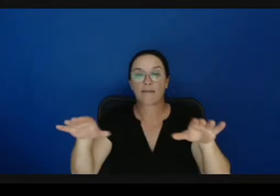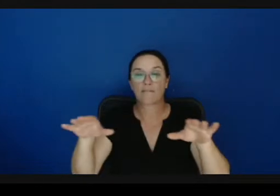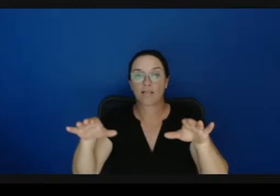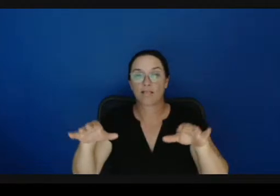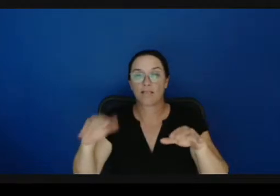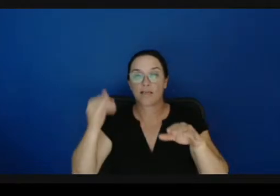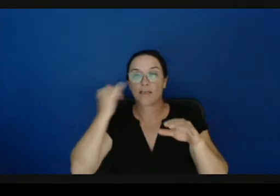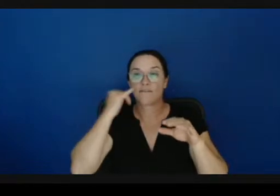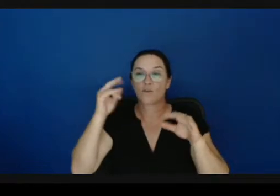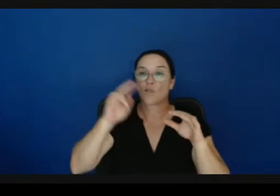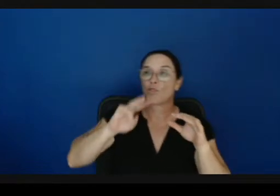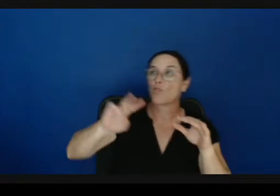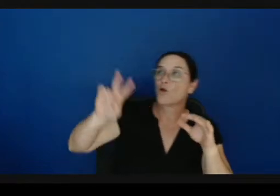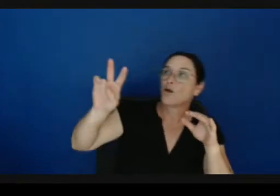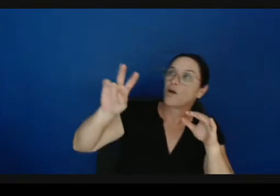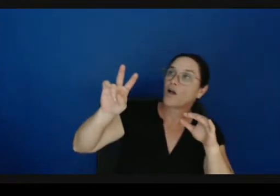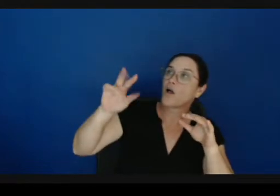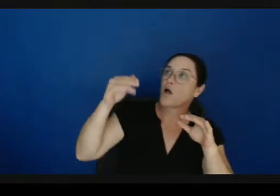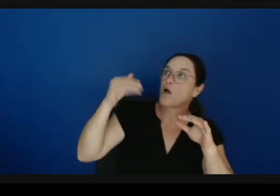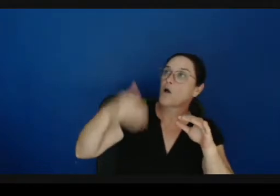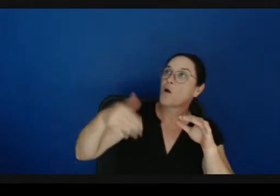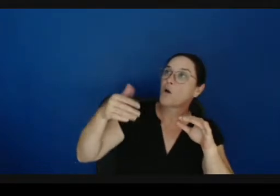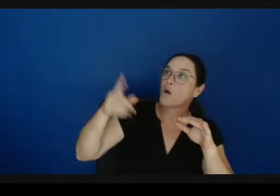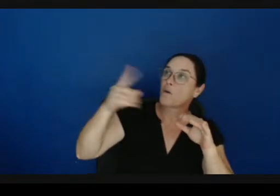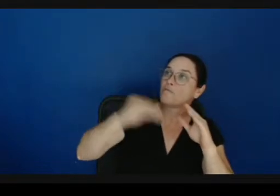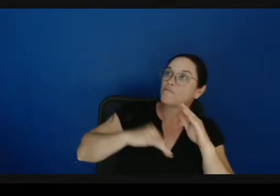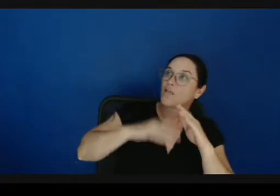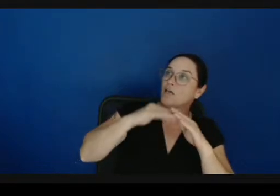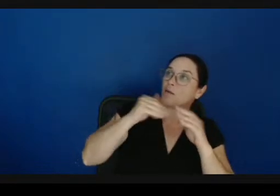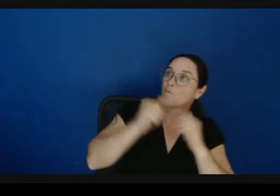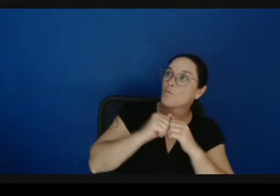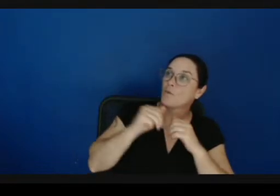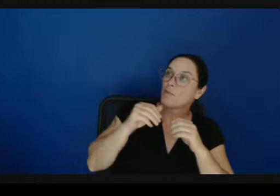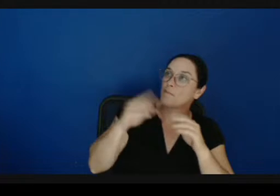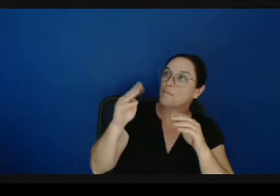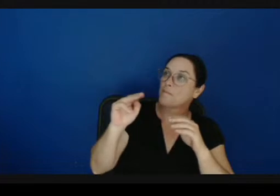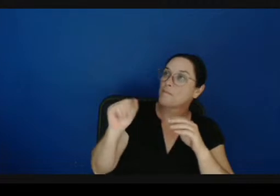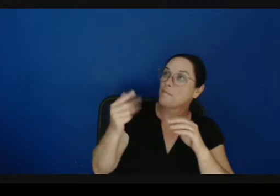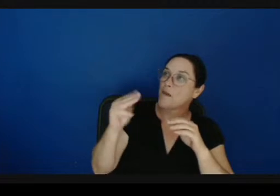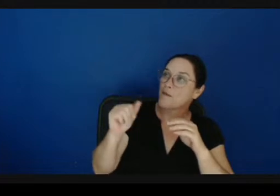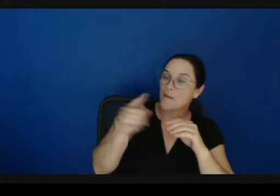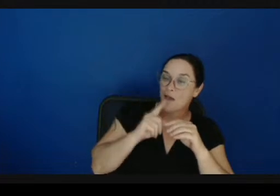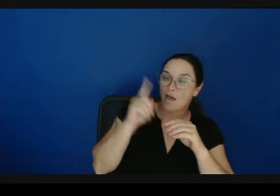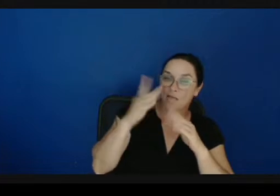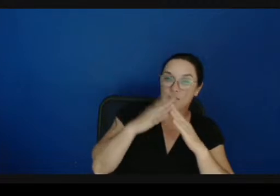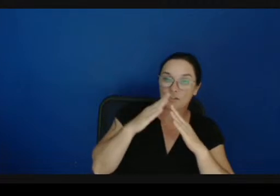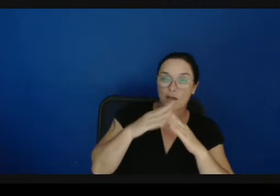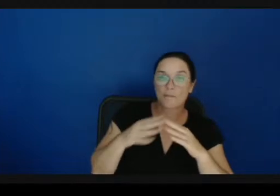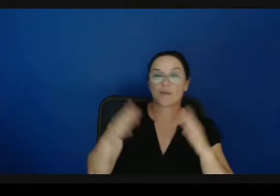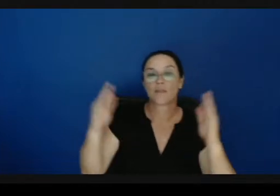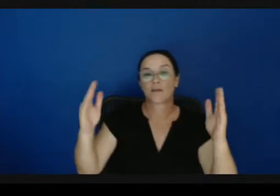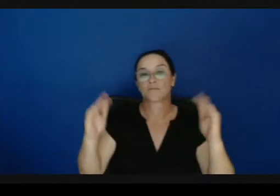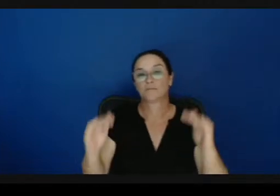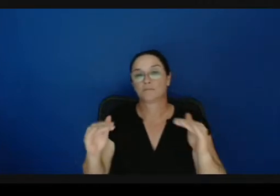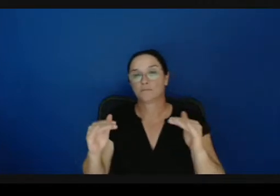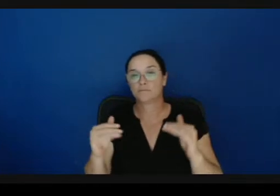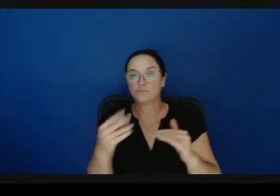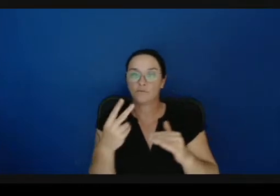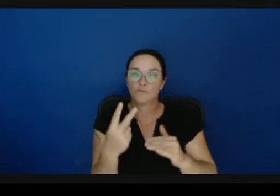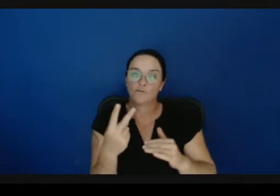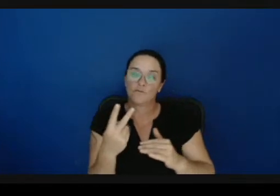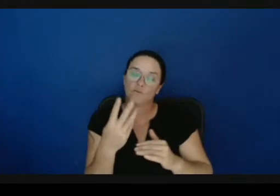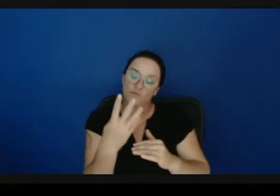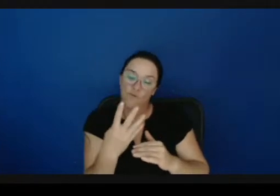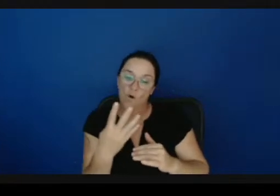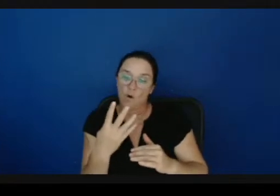Loa, you're looking at the area that's filling with magma right there. Below that, down at 4 to 5K down, just below sea